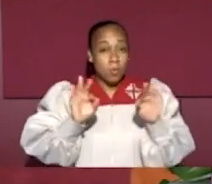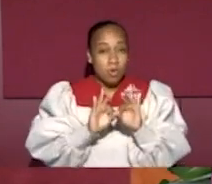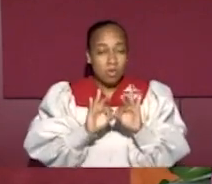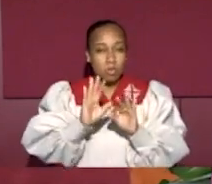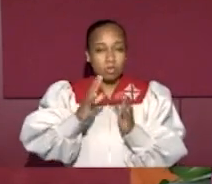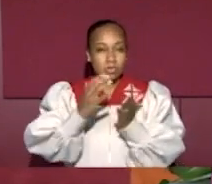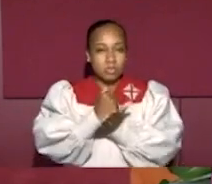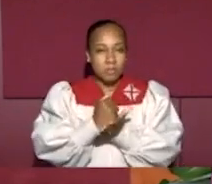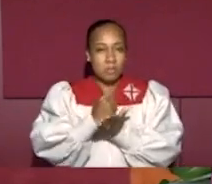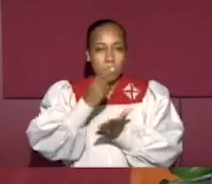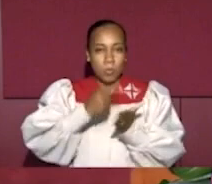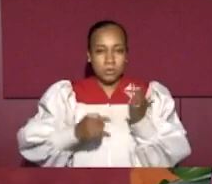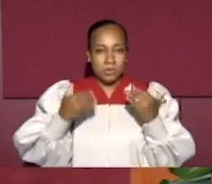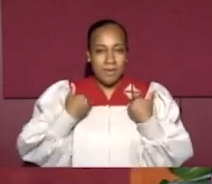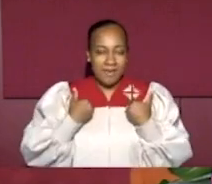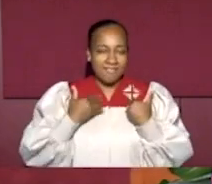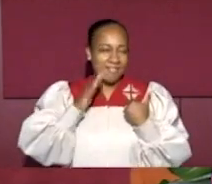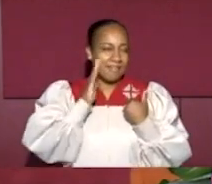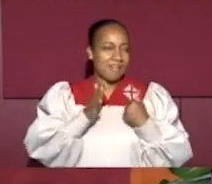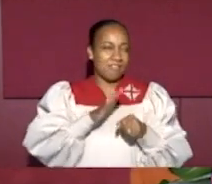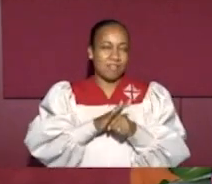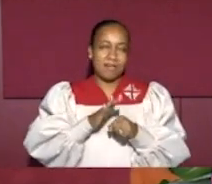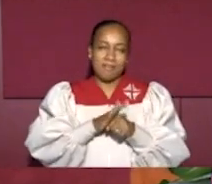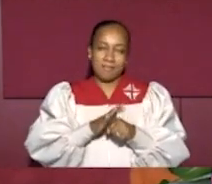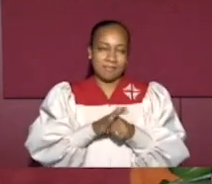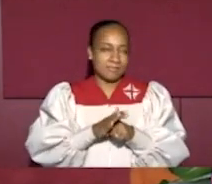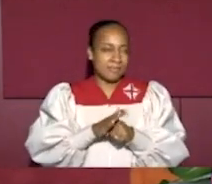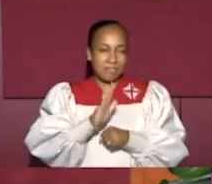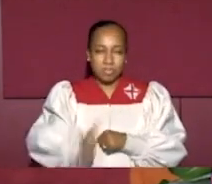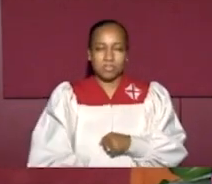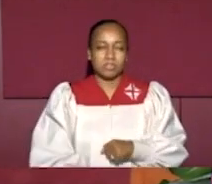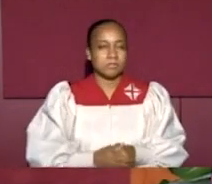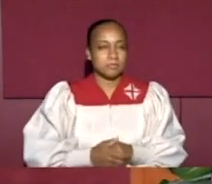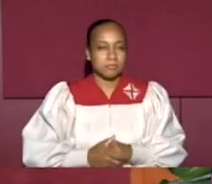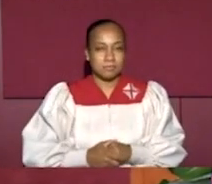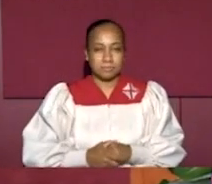you deserve and what you have are never going to equal the same thing.